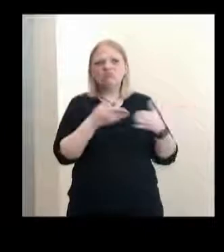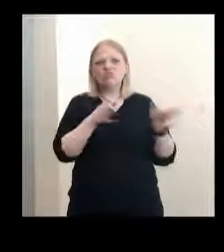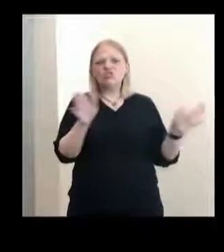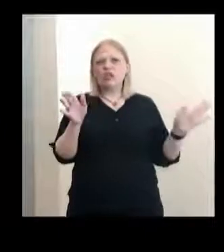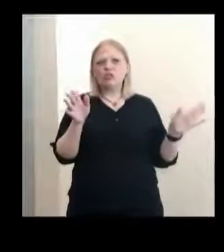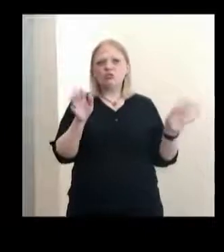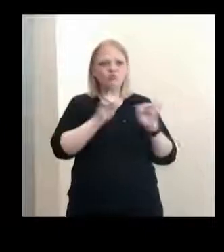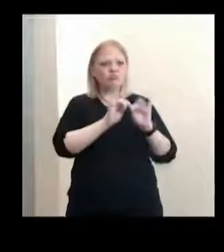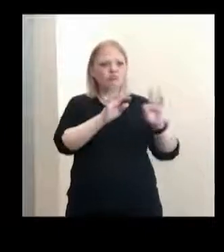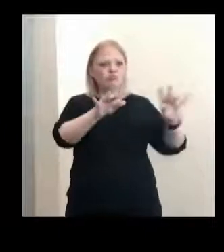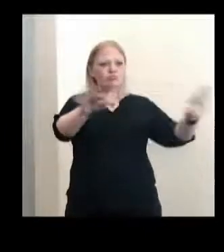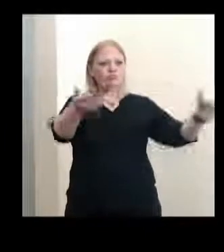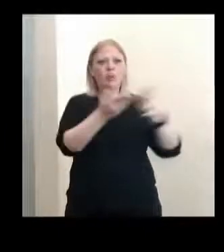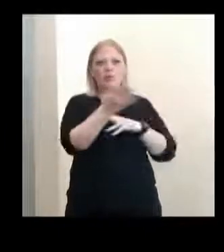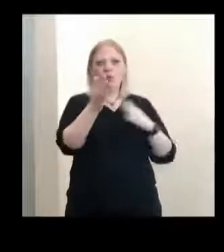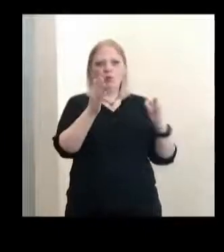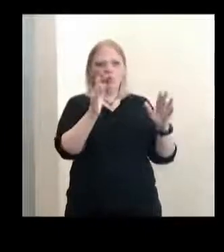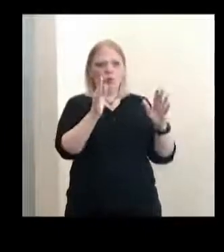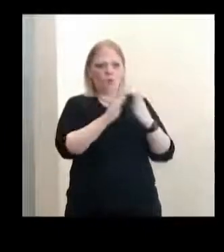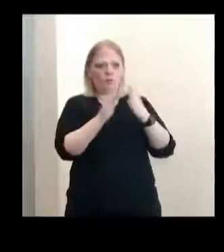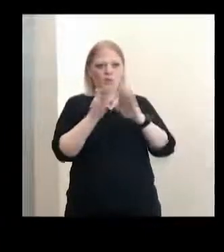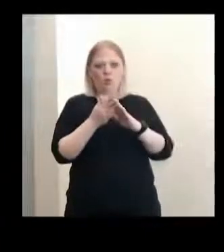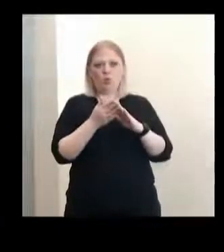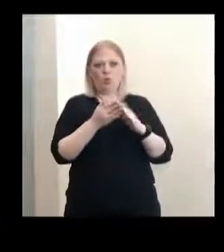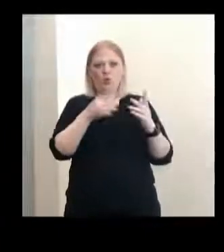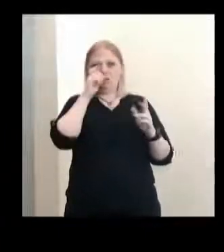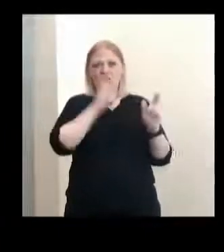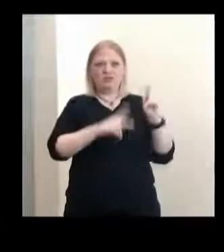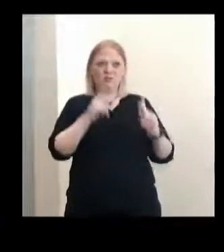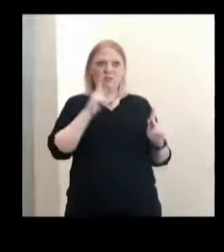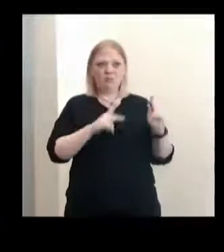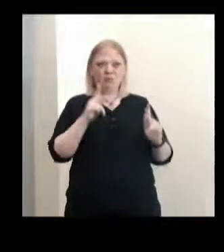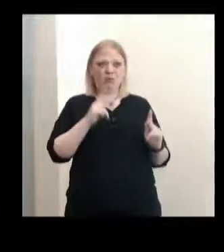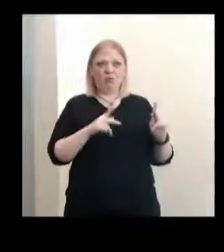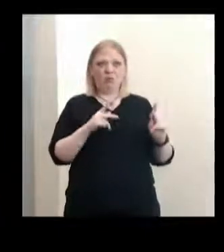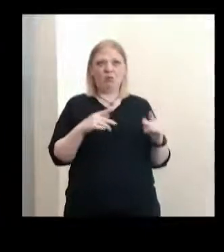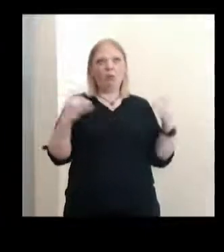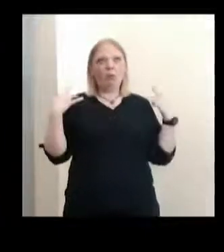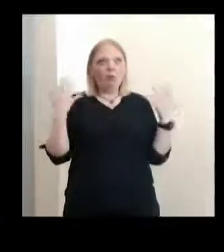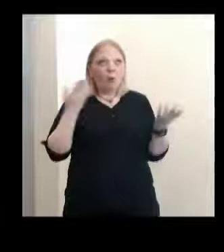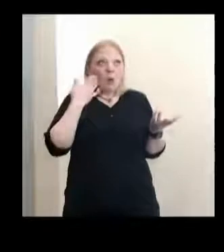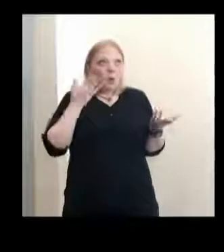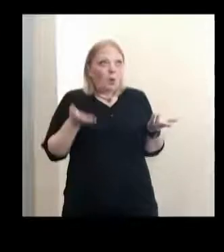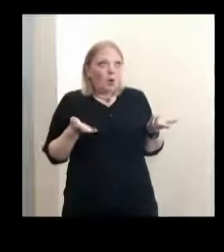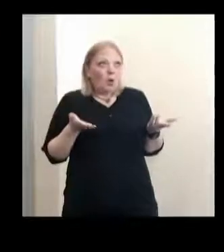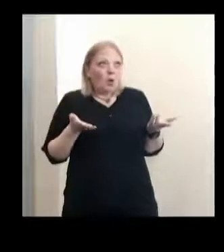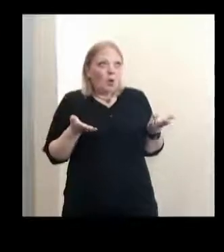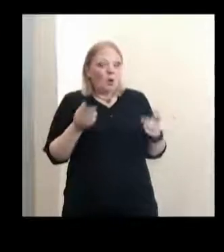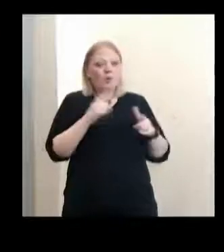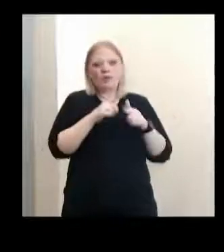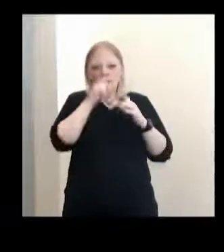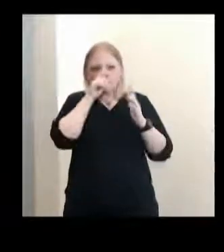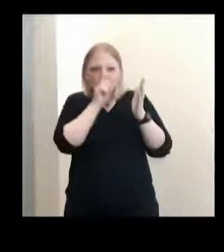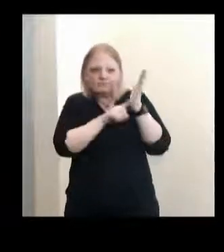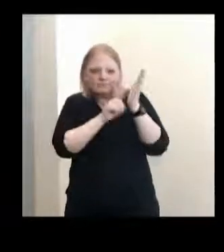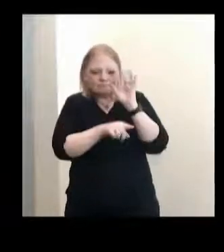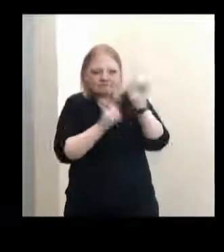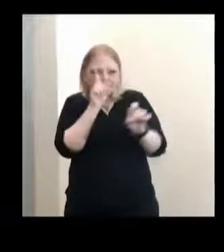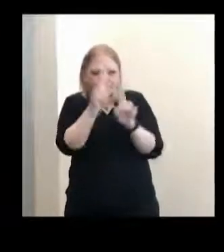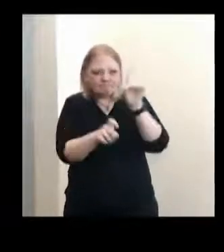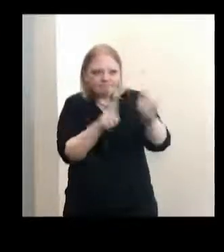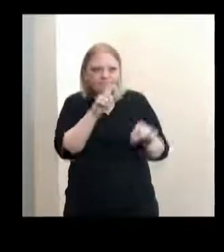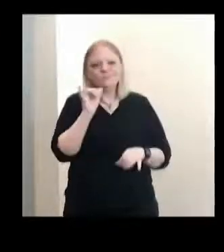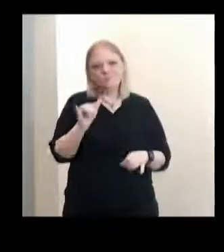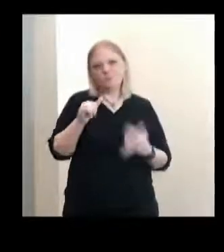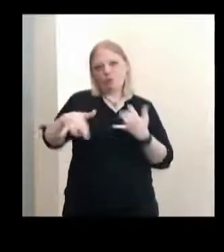transmission in our population, including with individuals who don't know where they're getting it. But when you dig down, you find out they've been around